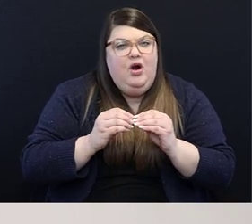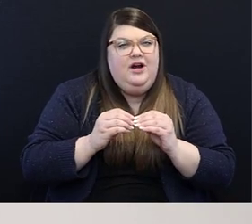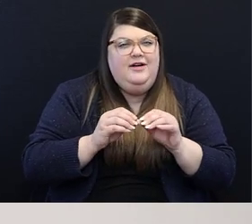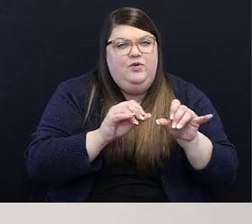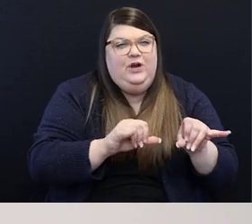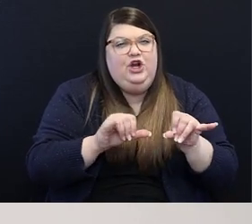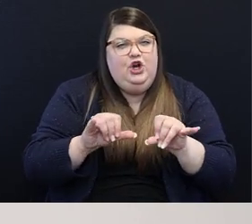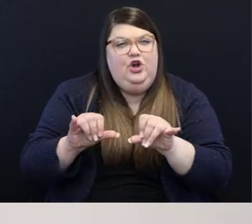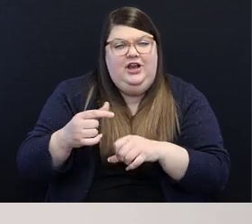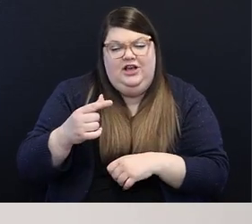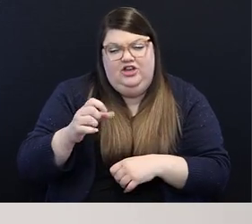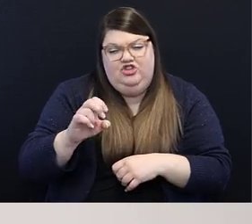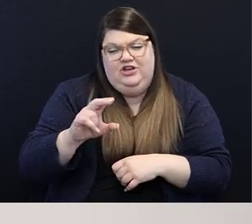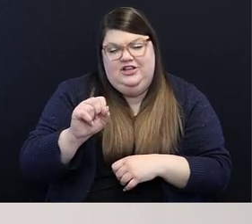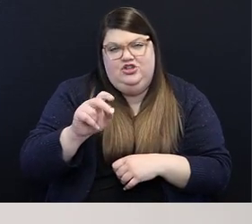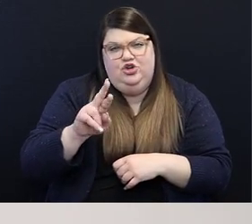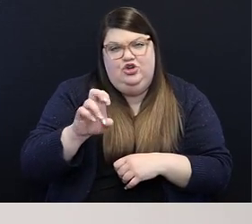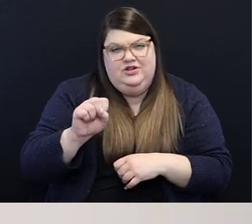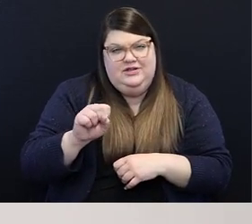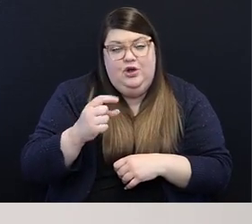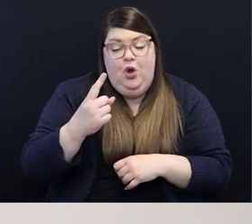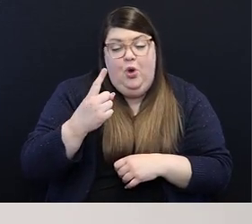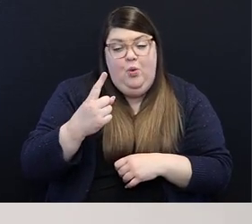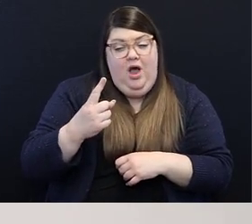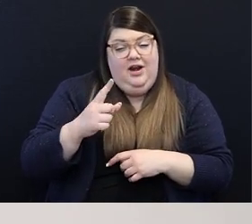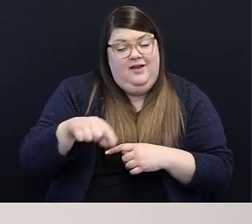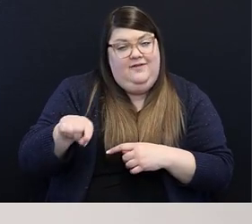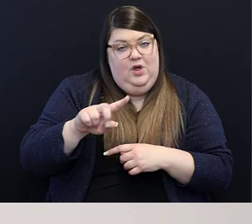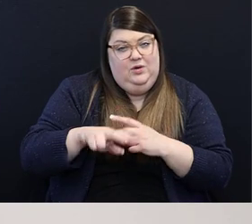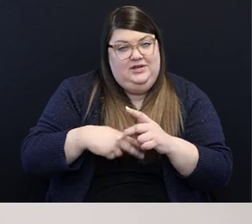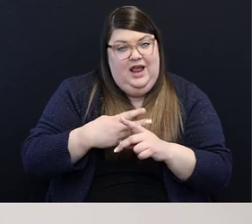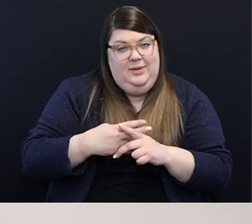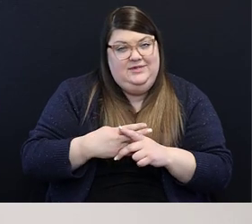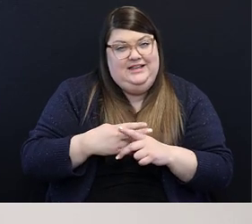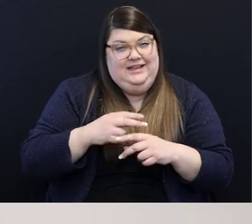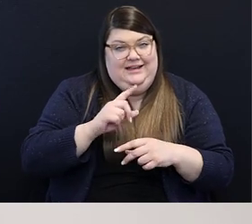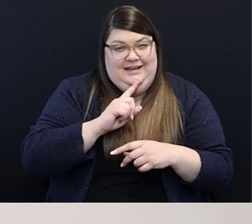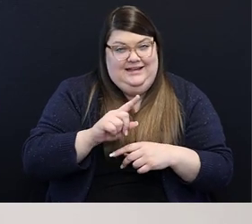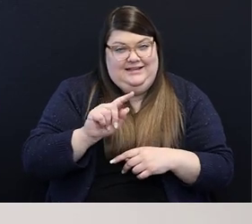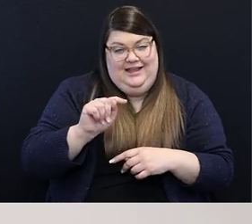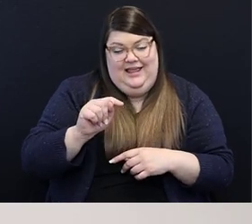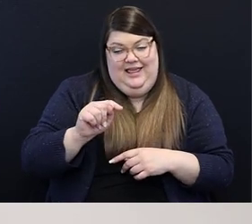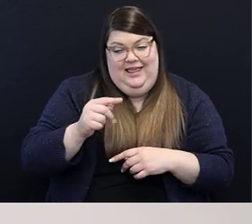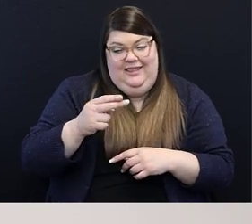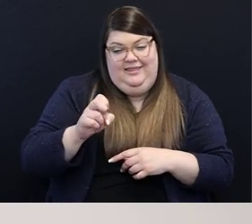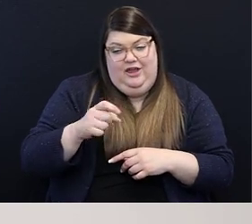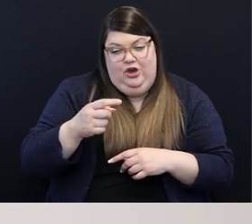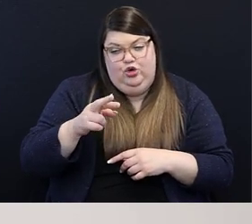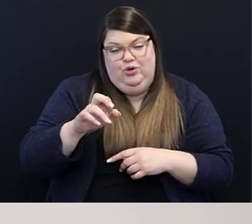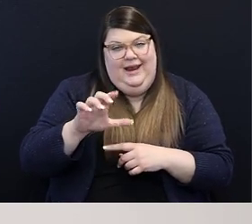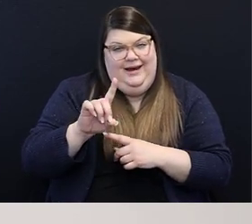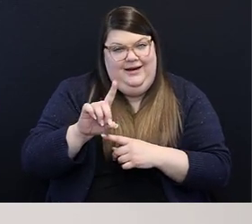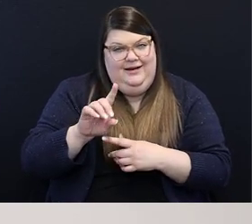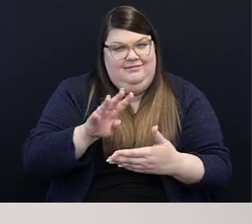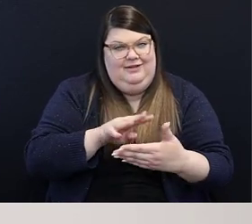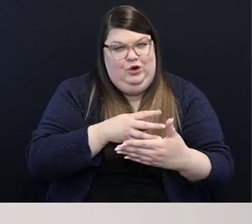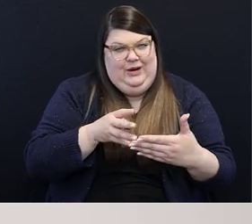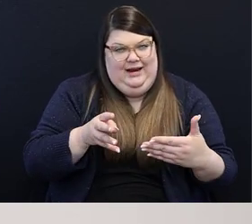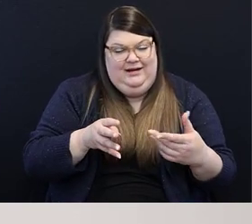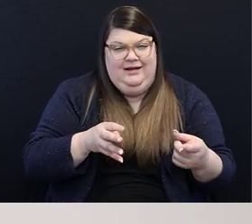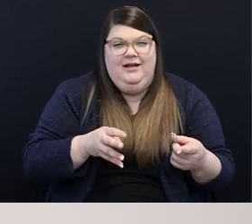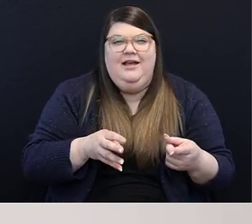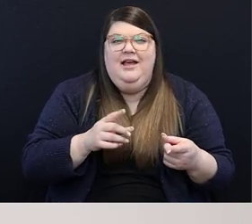So one of those is the grid, which has its own history and has its own baggage, but also can be an exciting way to organize space and